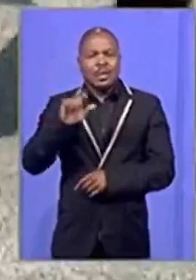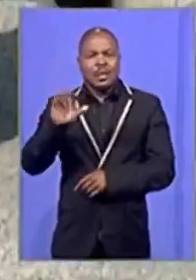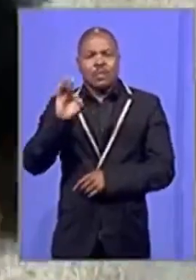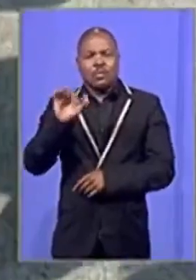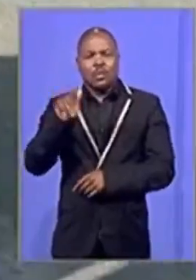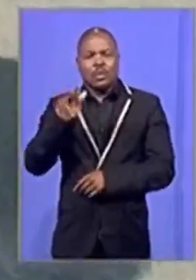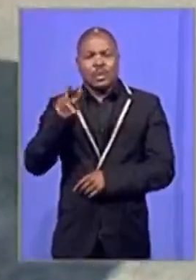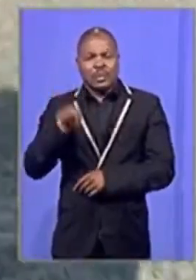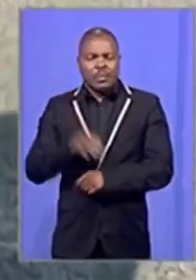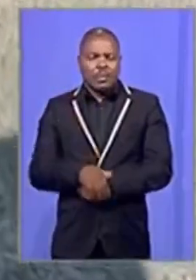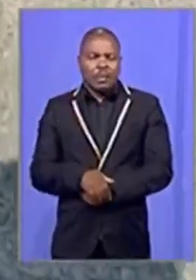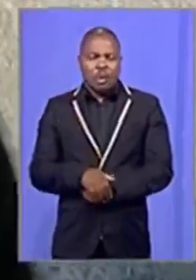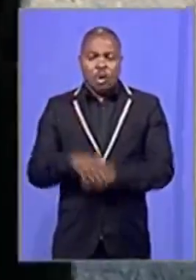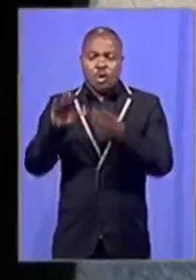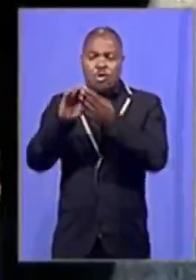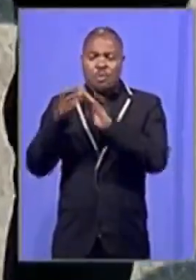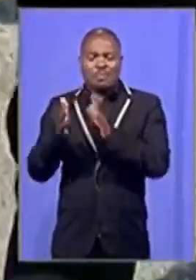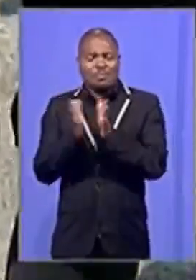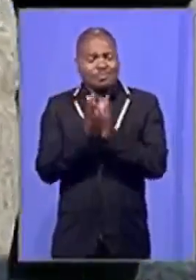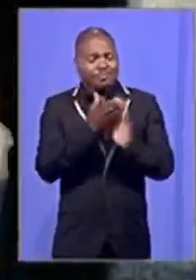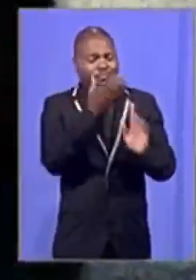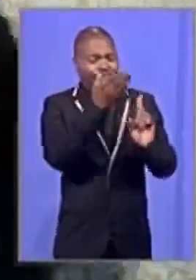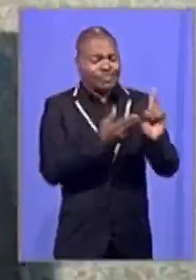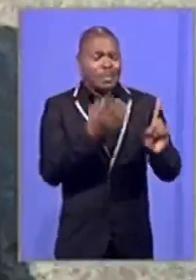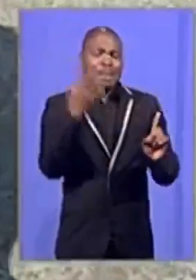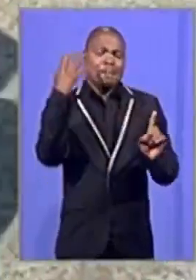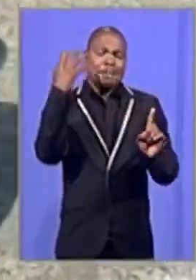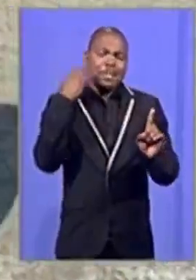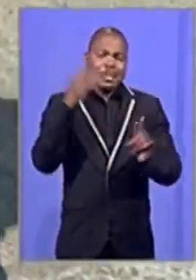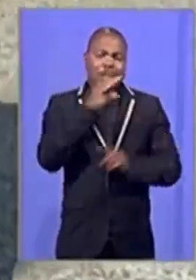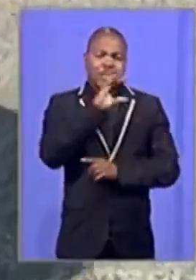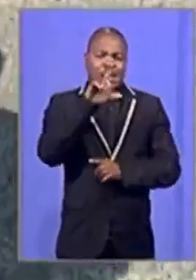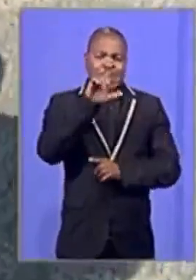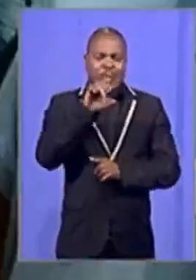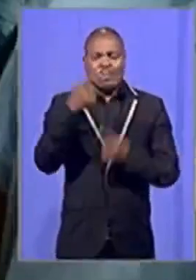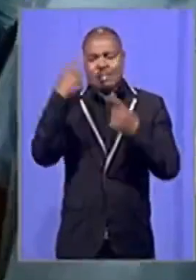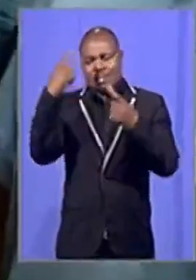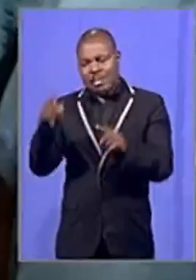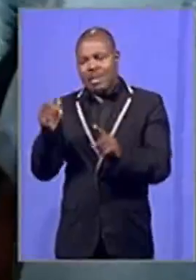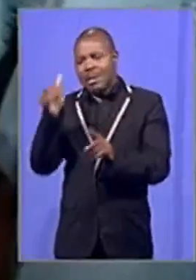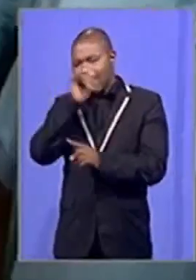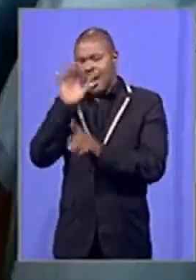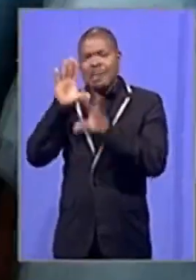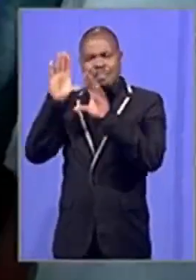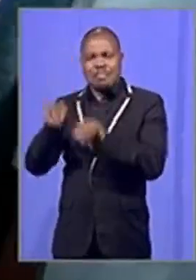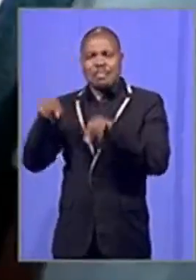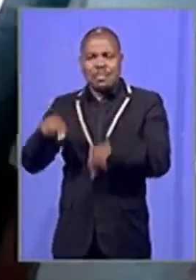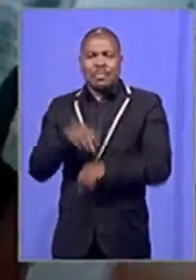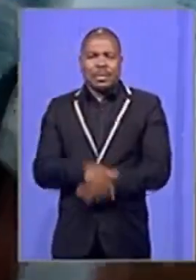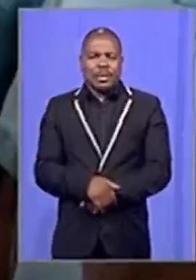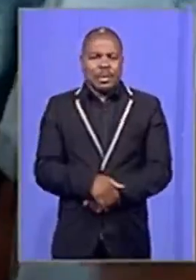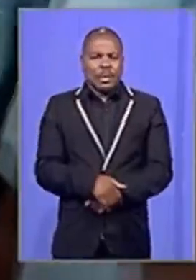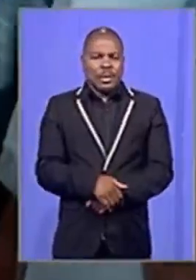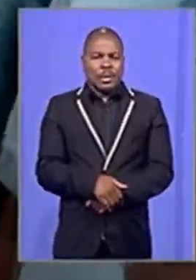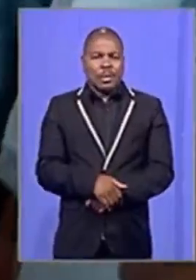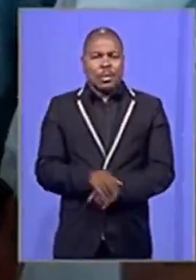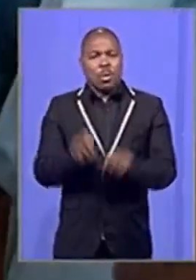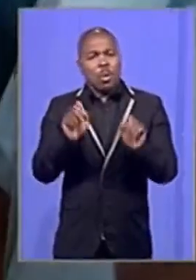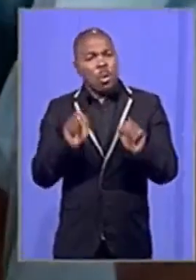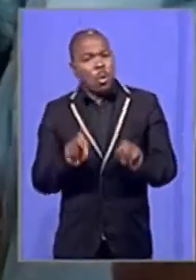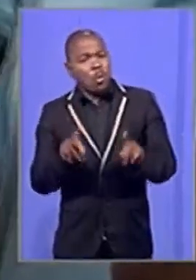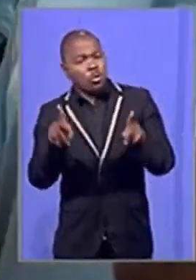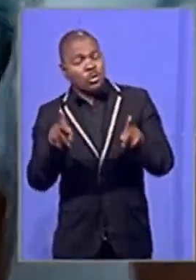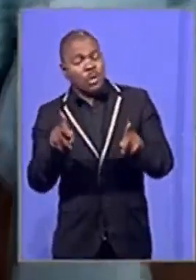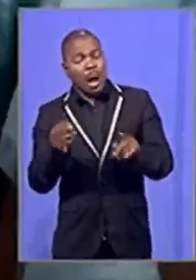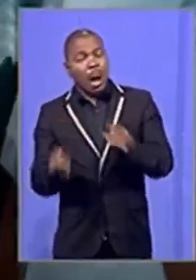Baagi ba ikuetse go Tona ya sepodisi Bheki Cele go fedisa bosenyi mo kgaolong ya bona. We should look at issues that create opportunities for